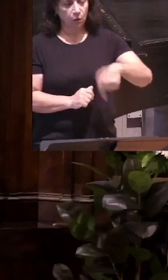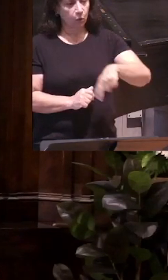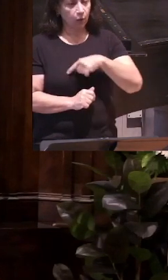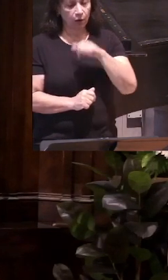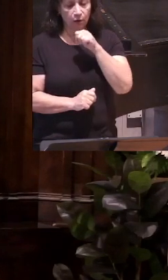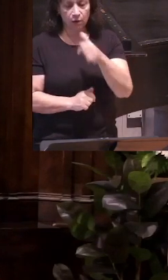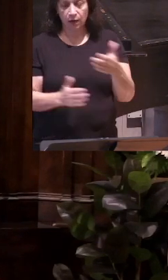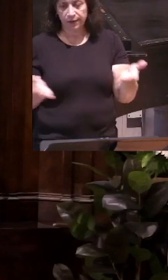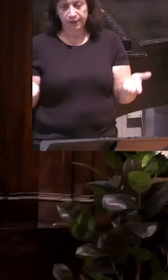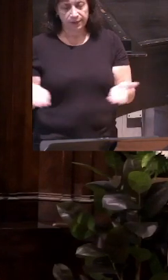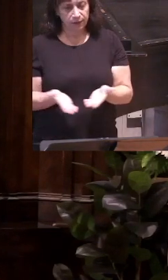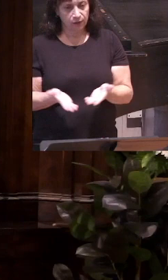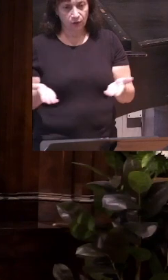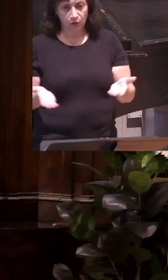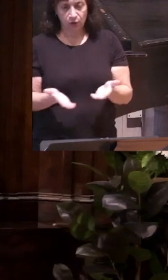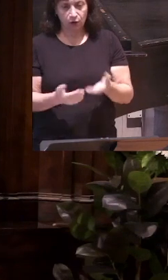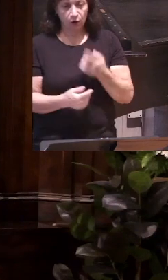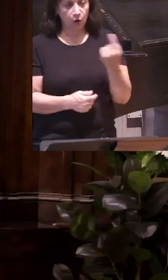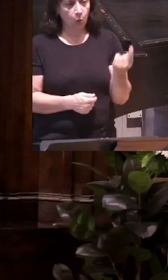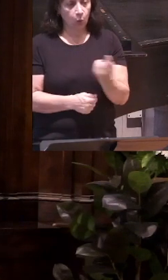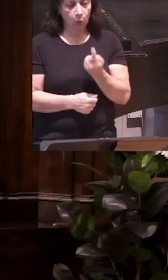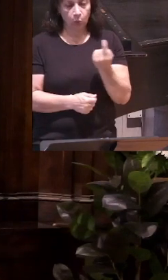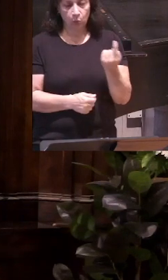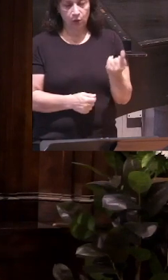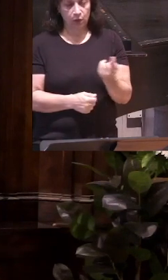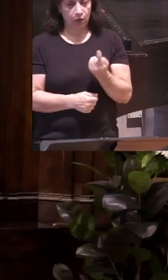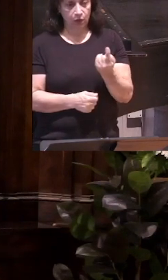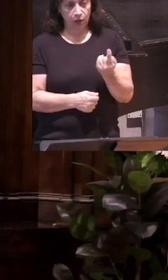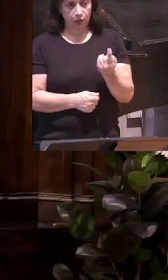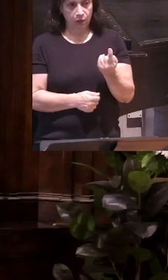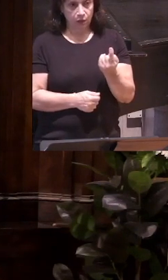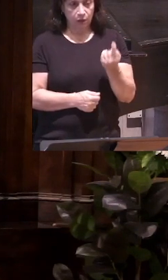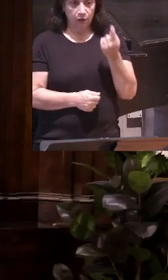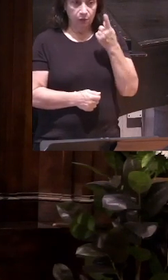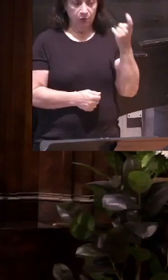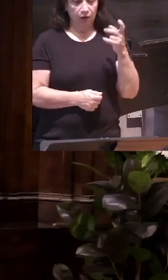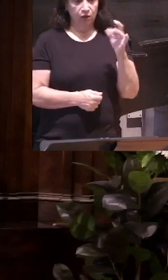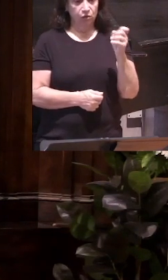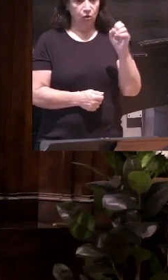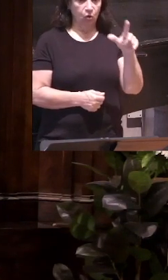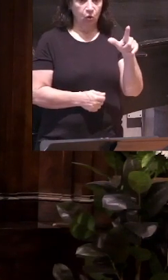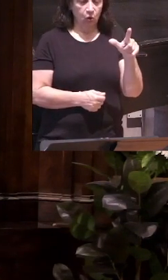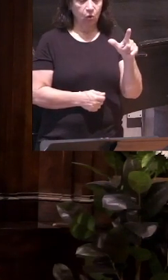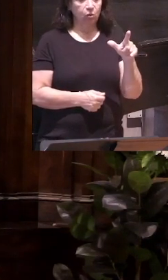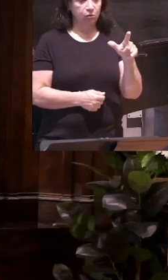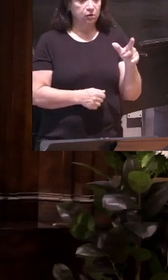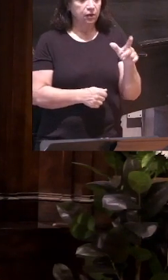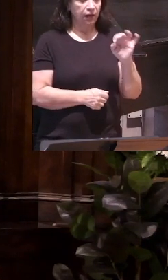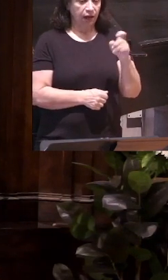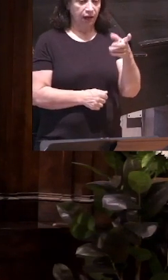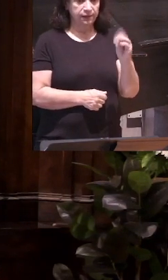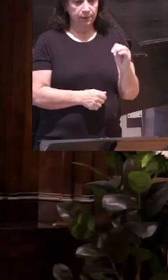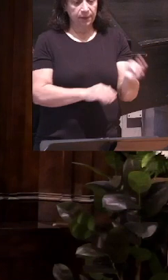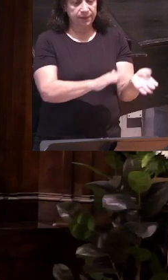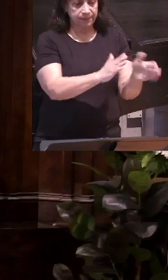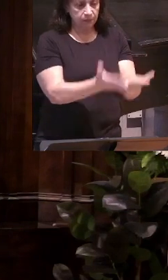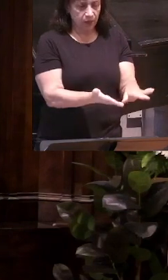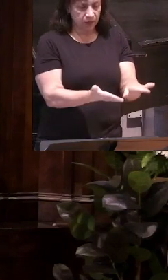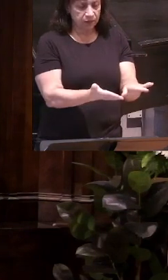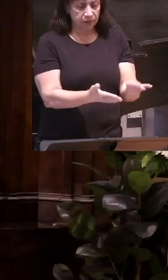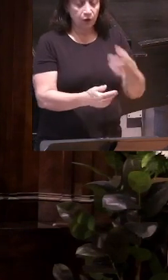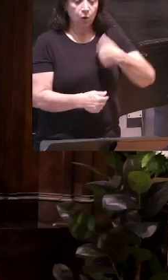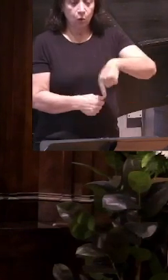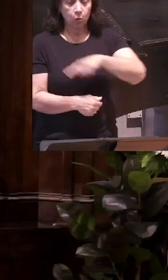not here only because Earl Exum has died. But we